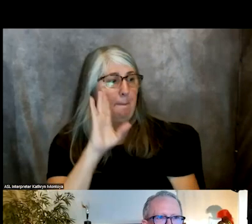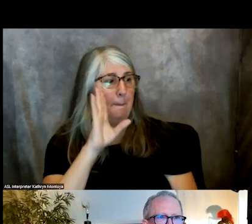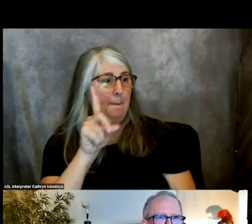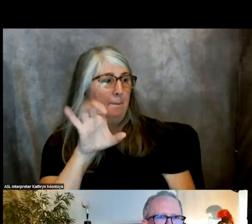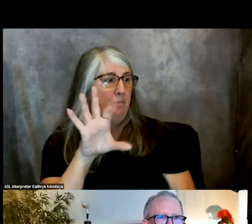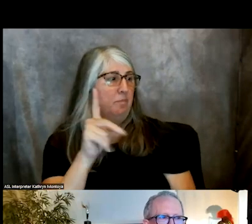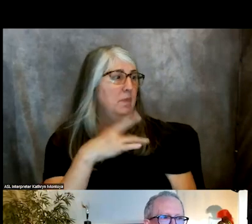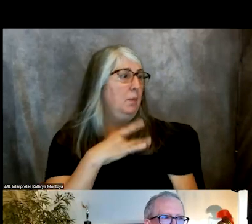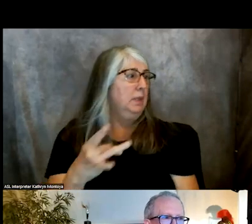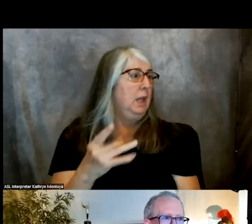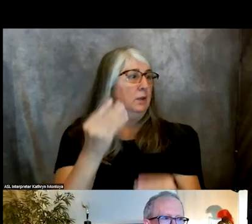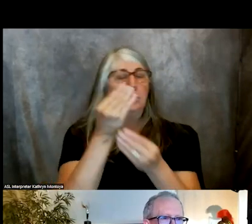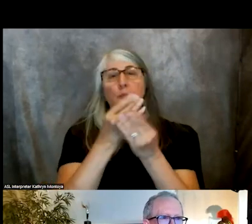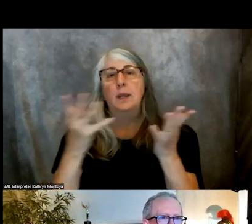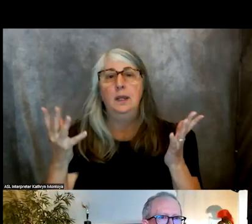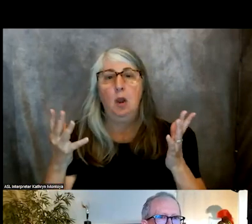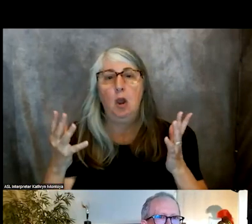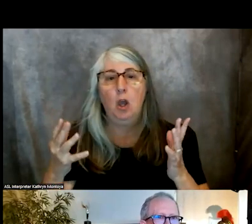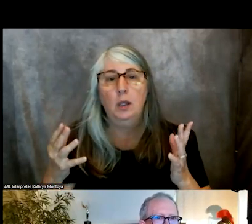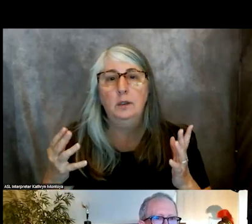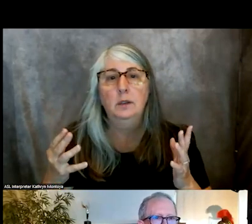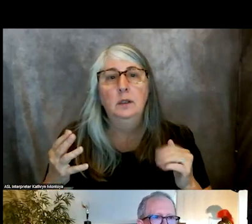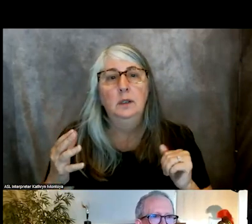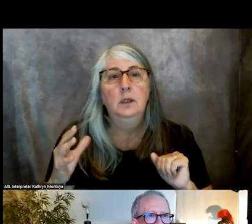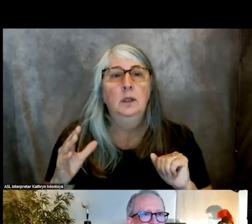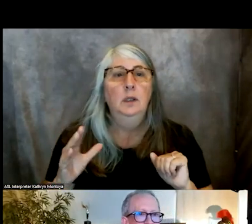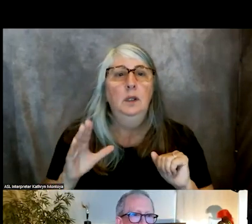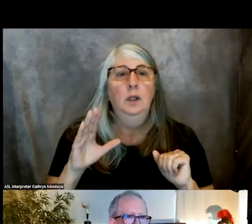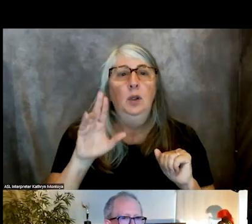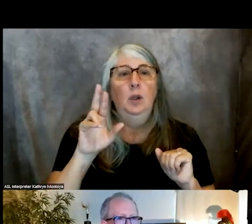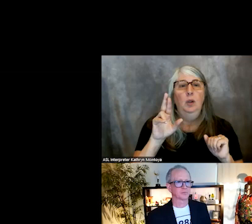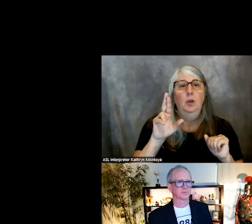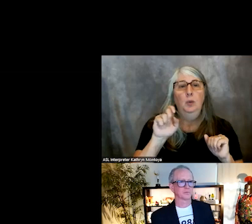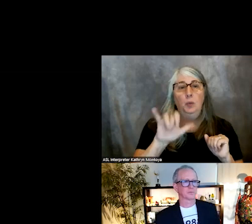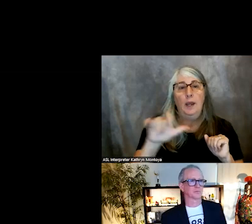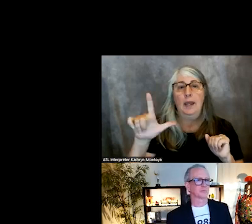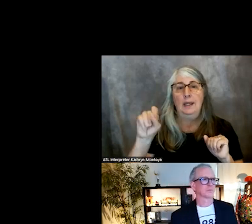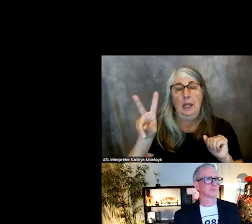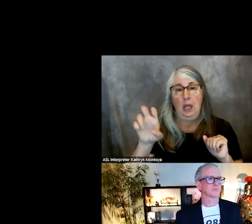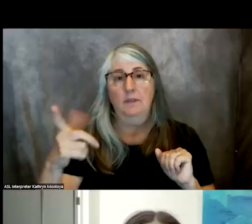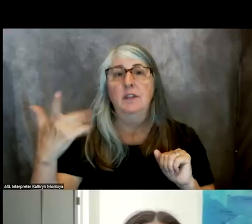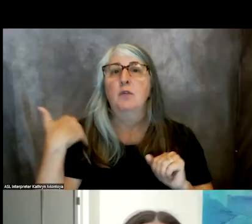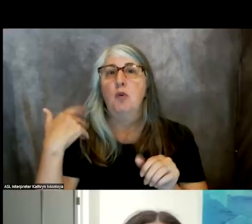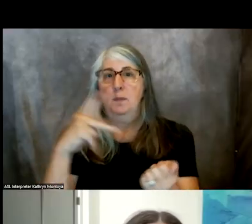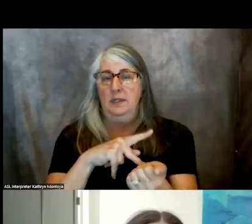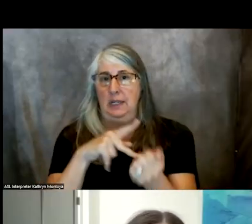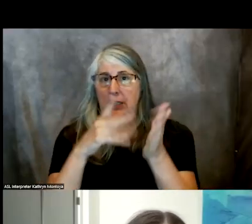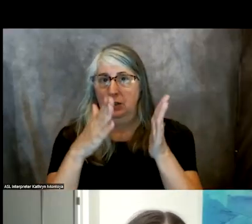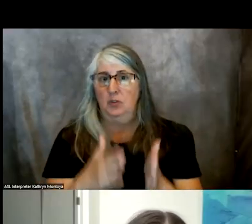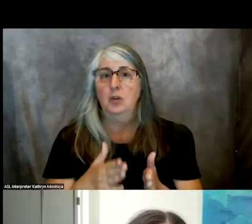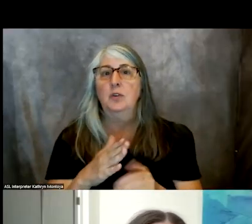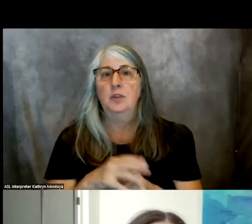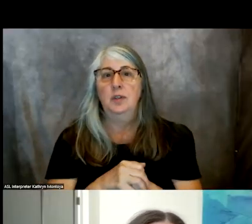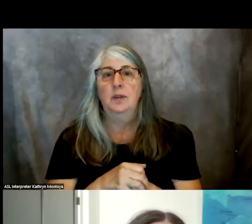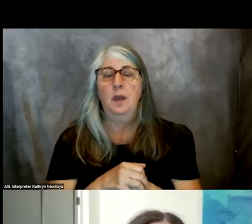I'd like to bring on Ray Love. He's a psychiatric pharmacist and past president of the College of Psychiatric and Neurologic